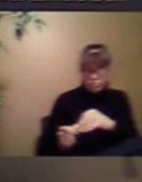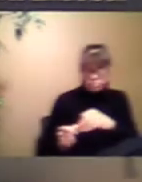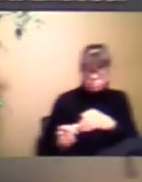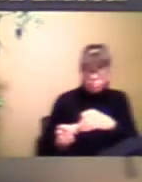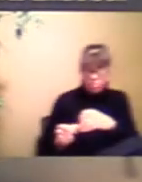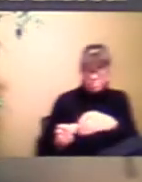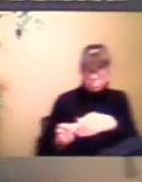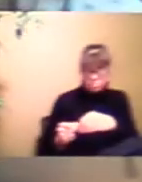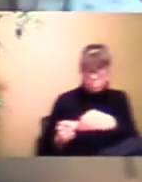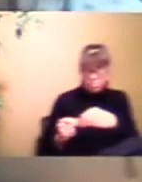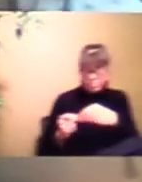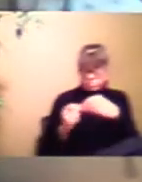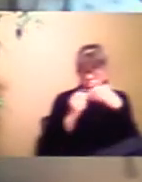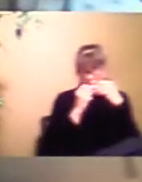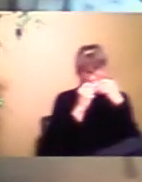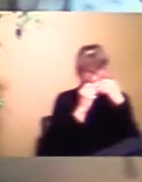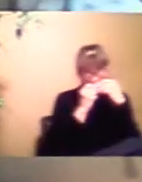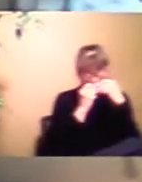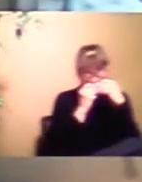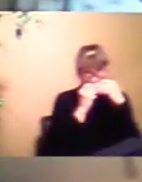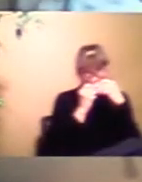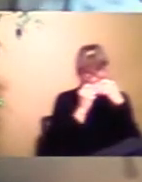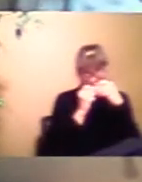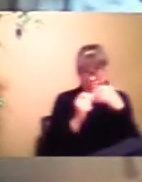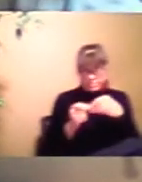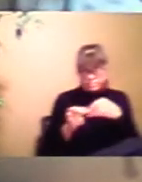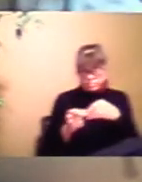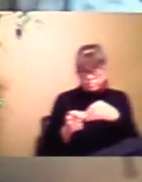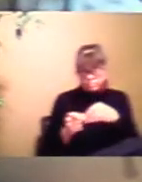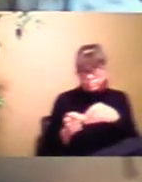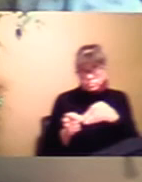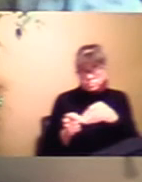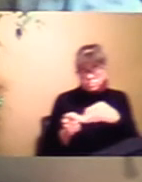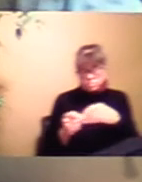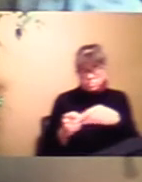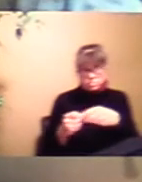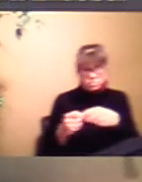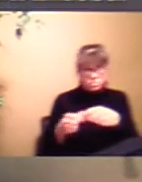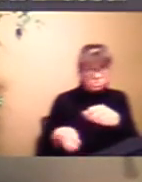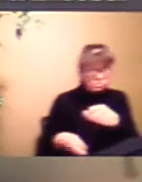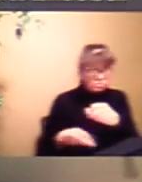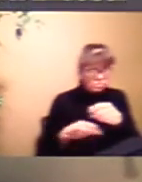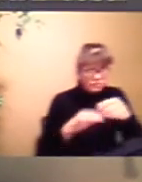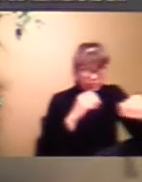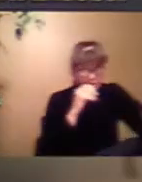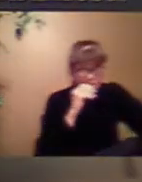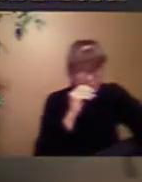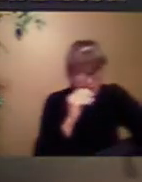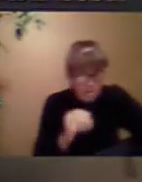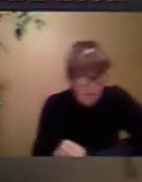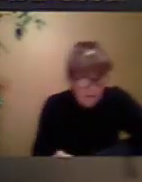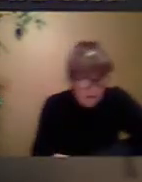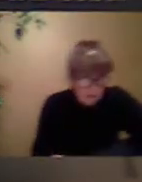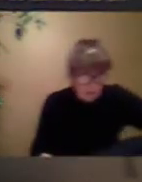I talked to developers... Have you contracted in with their development contract? There is no development contract at this point. We are looking to